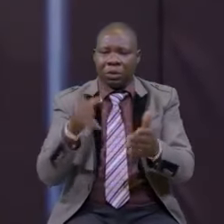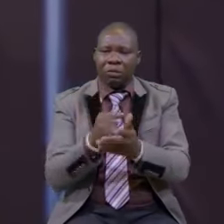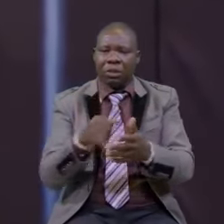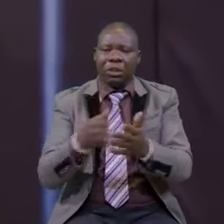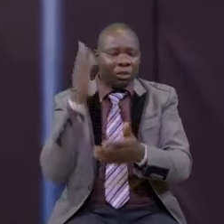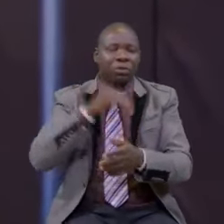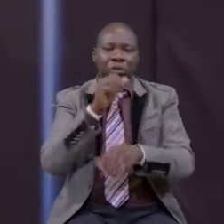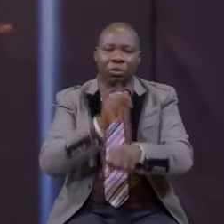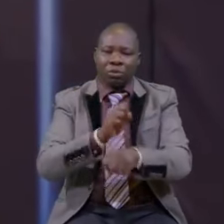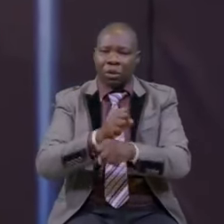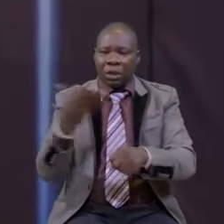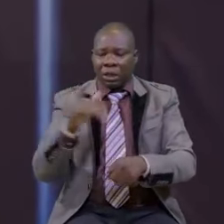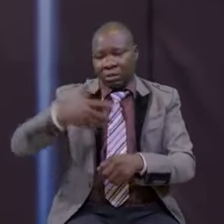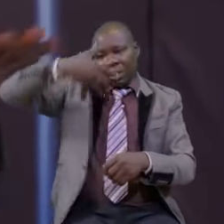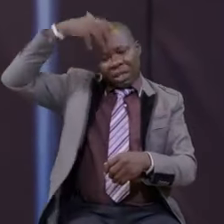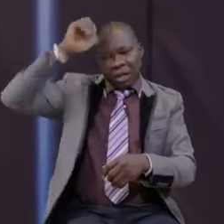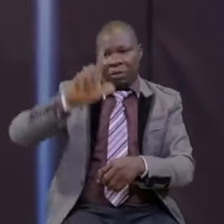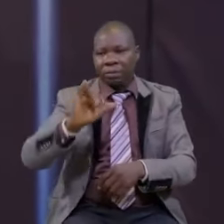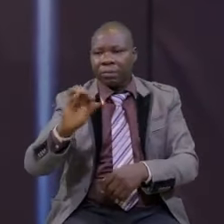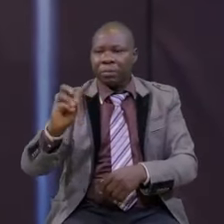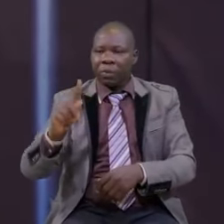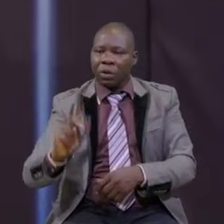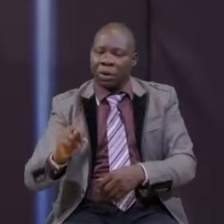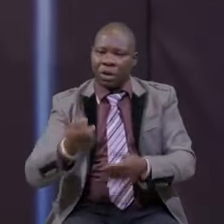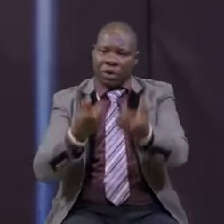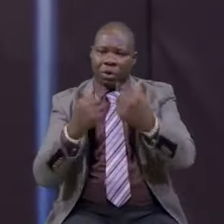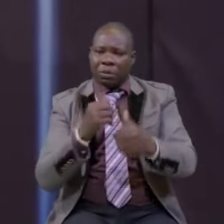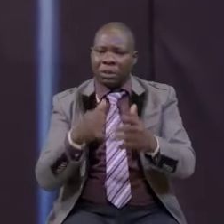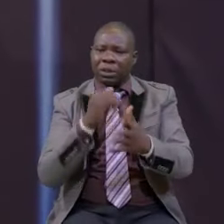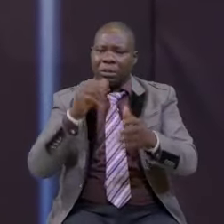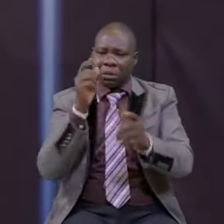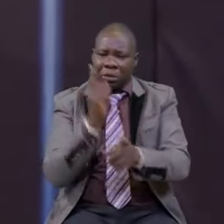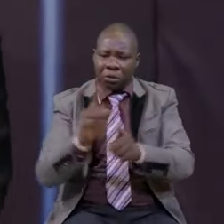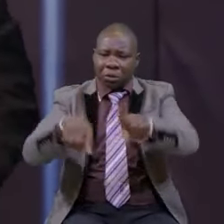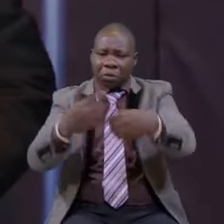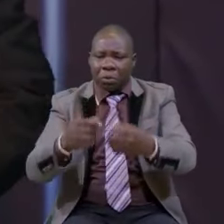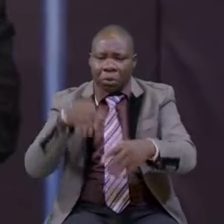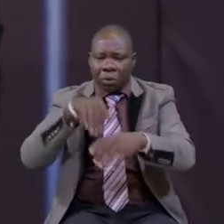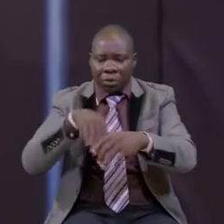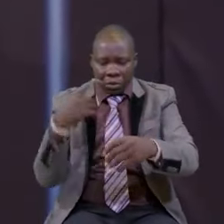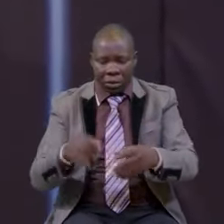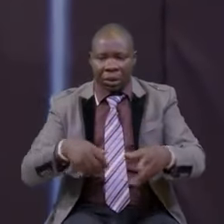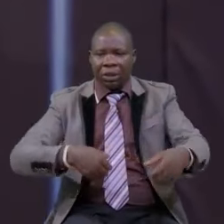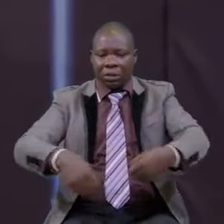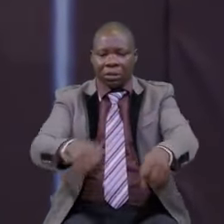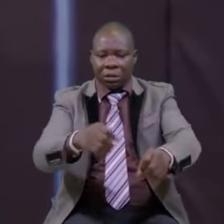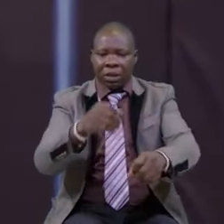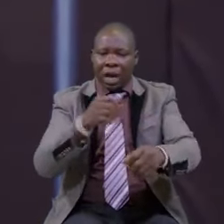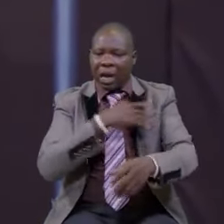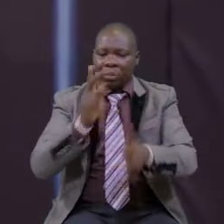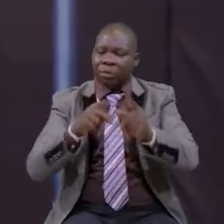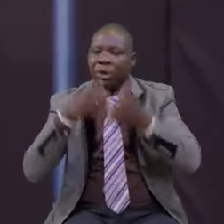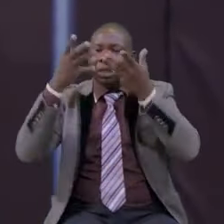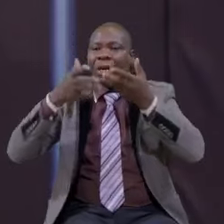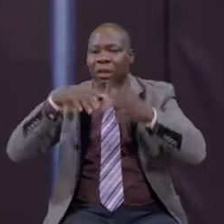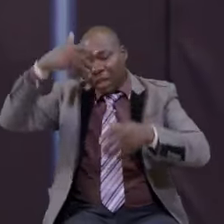lion just went astray and is now on the street, and I say, lion, lion, lion, if you don't believe that information, you're not going to